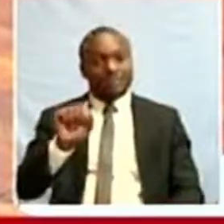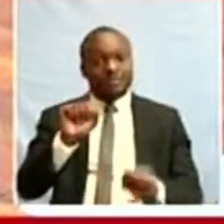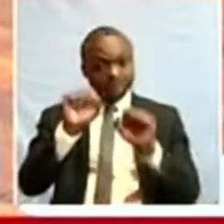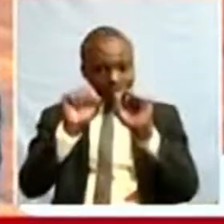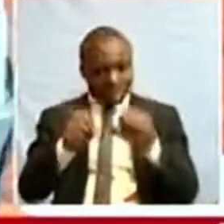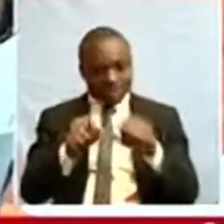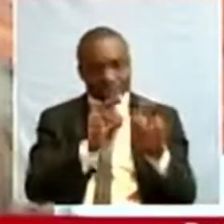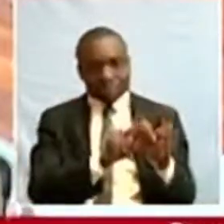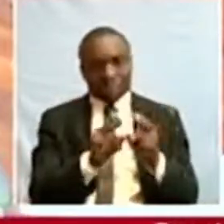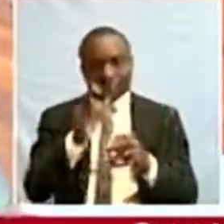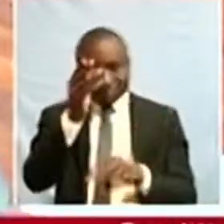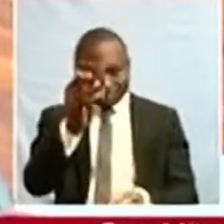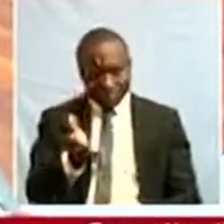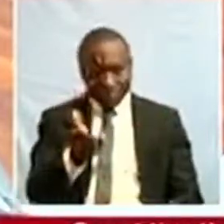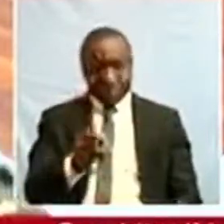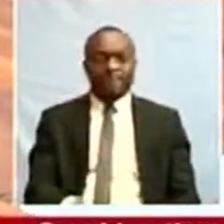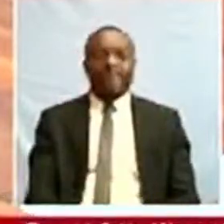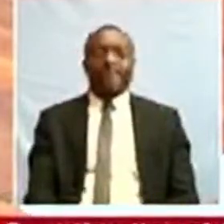proceed.